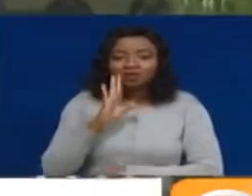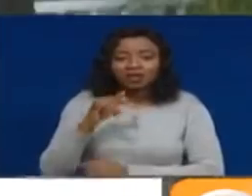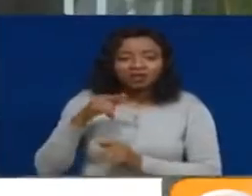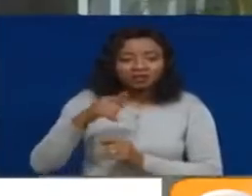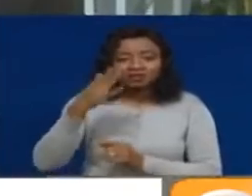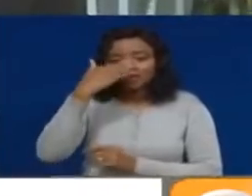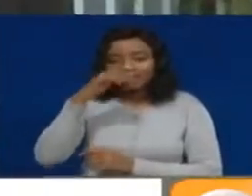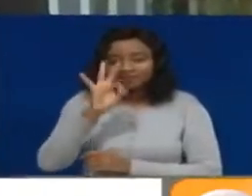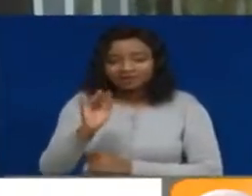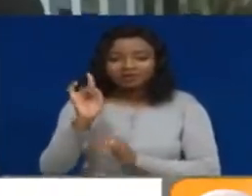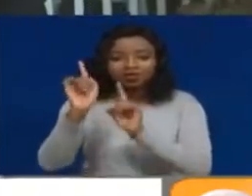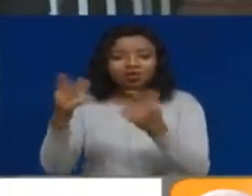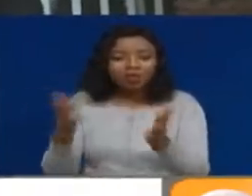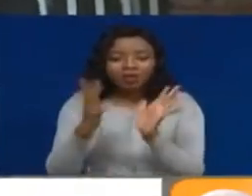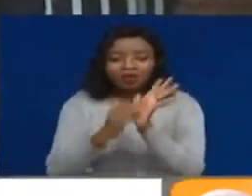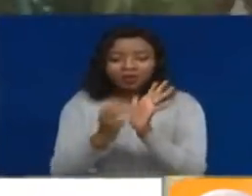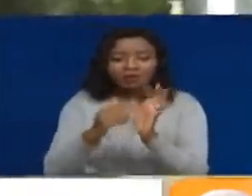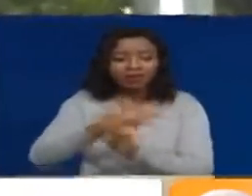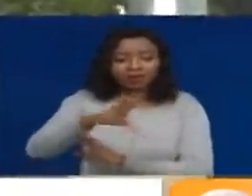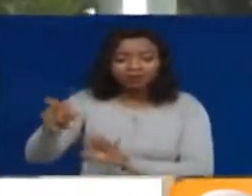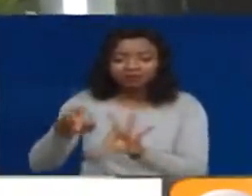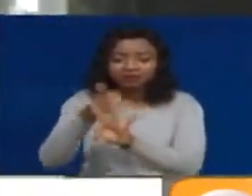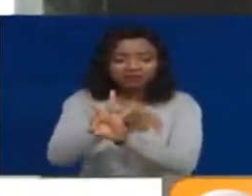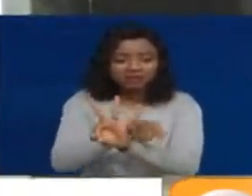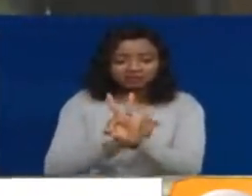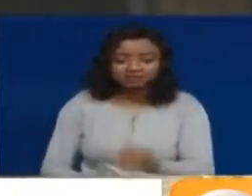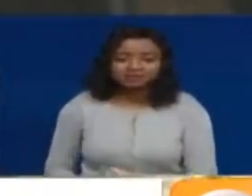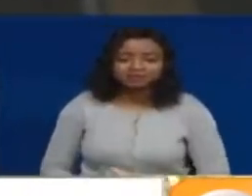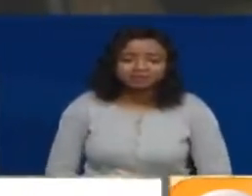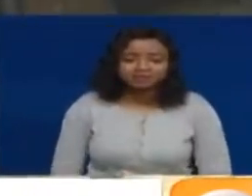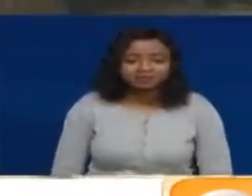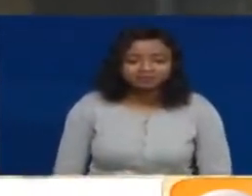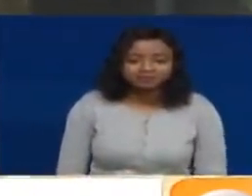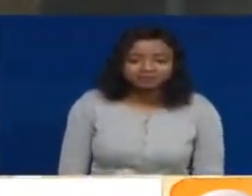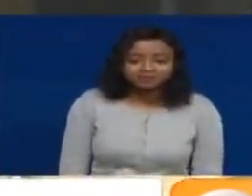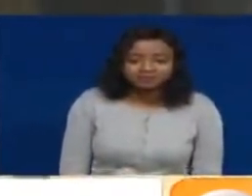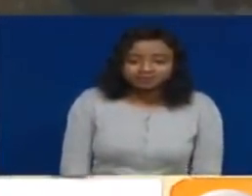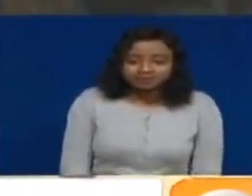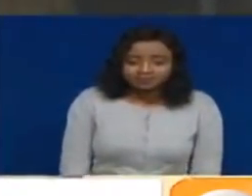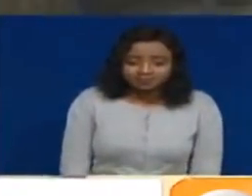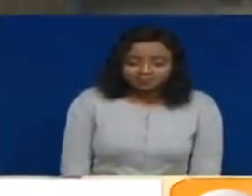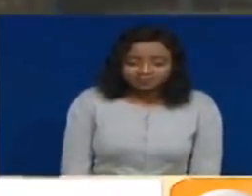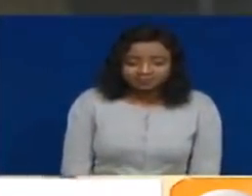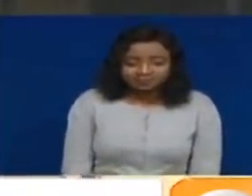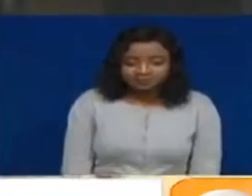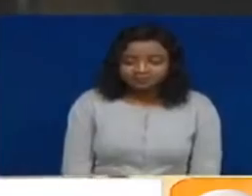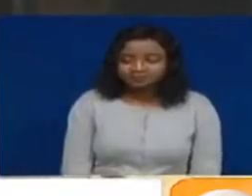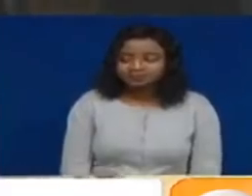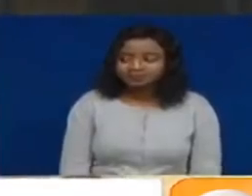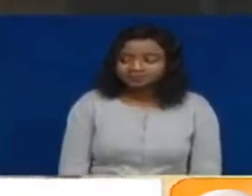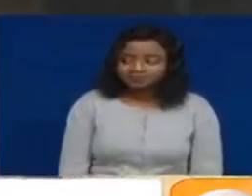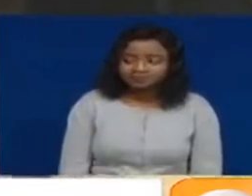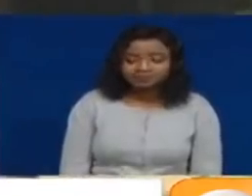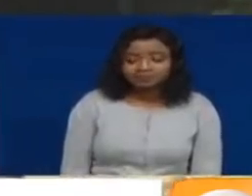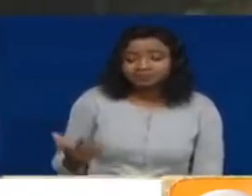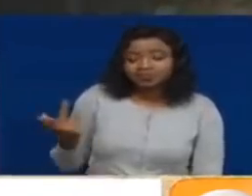base with a three-day campaign tour of the three Ukambani counties. Chat over breakfast,